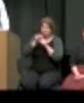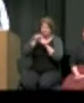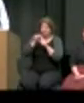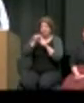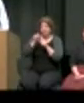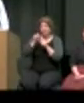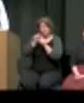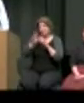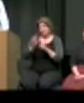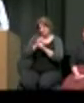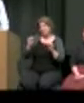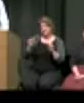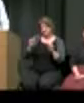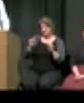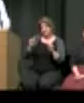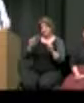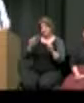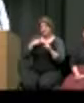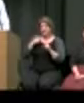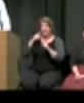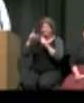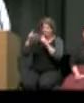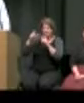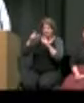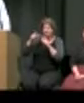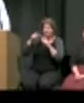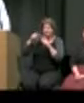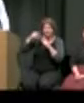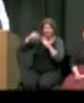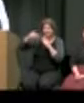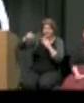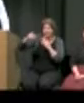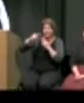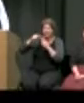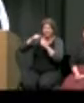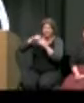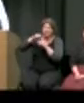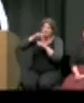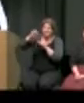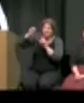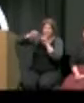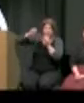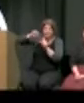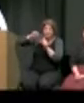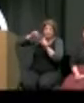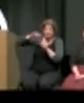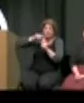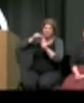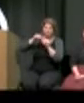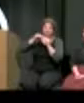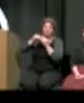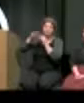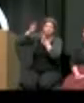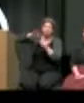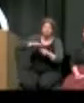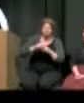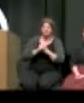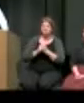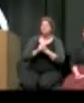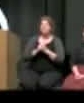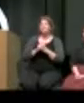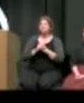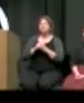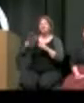safe, and taking, progress photos of those rock slides to make sure they're not continuing to move.